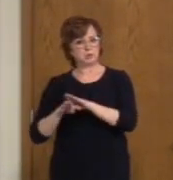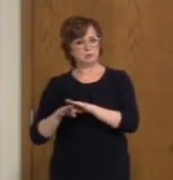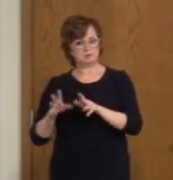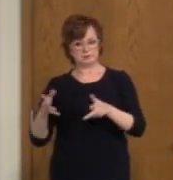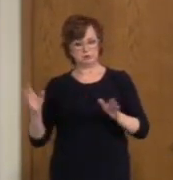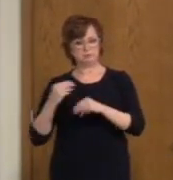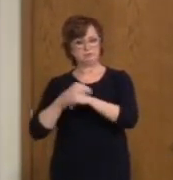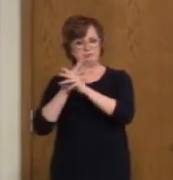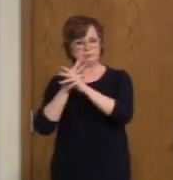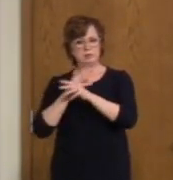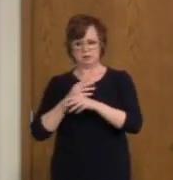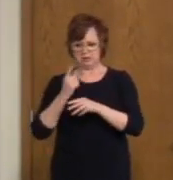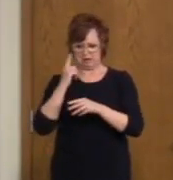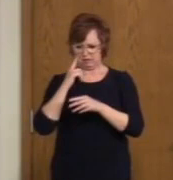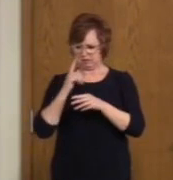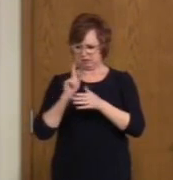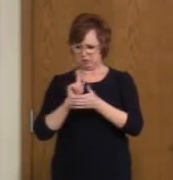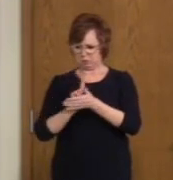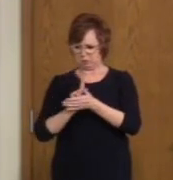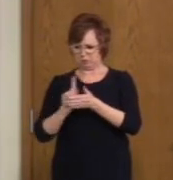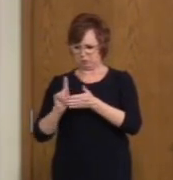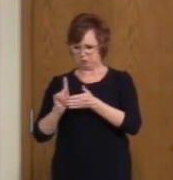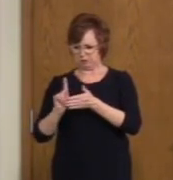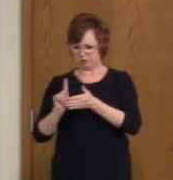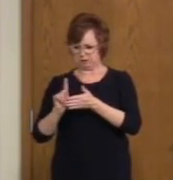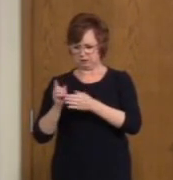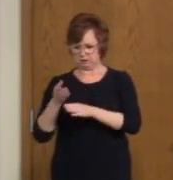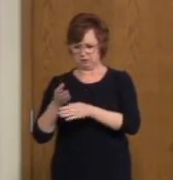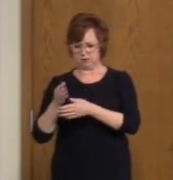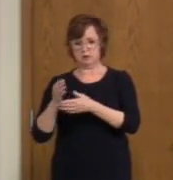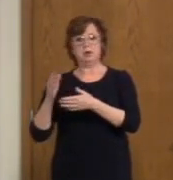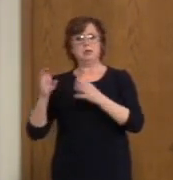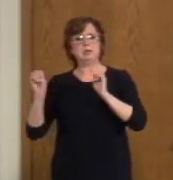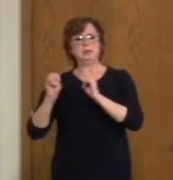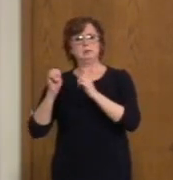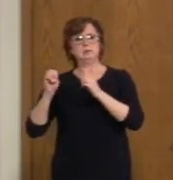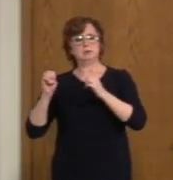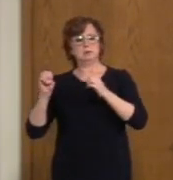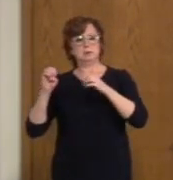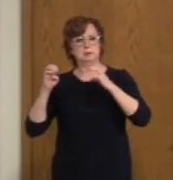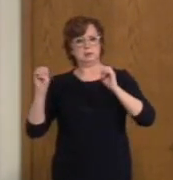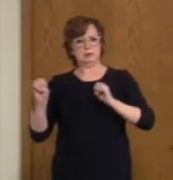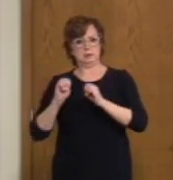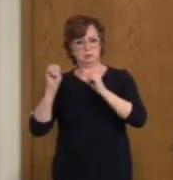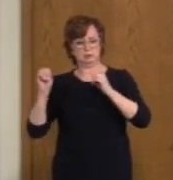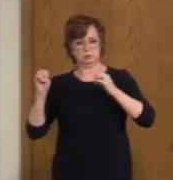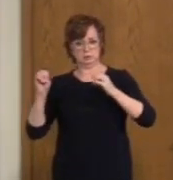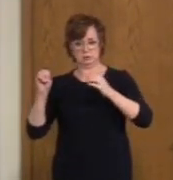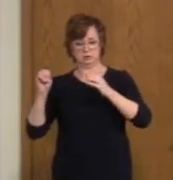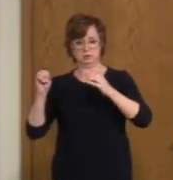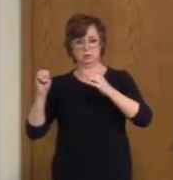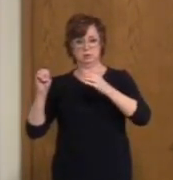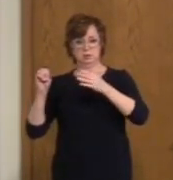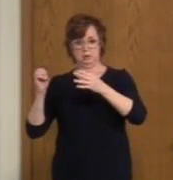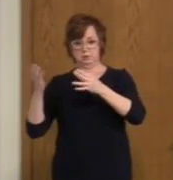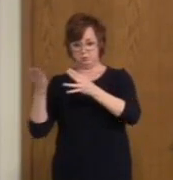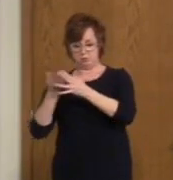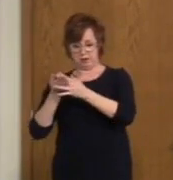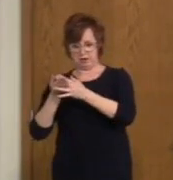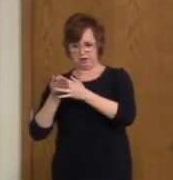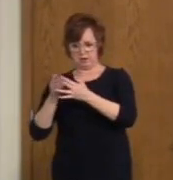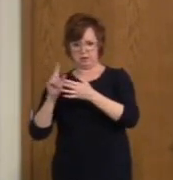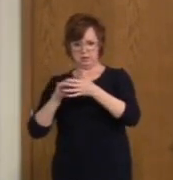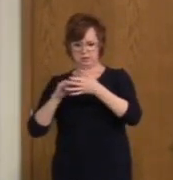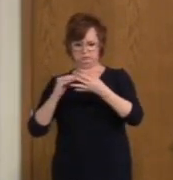happening for I believe a week or two before a week before the holiday and the Easter holiday, and then potentially a week after. I'm just not